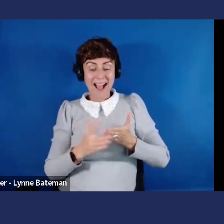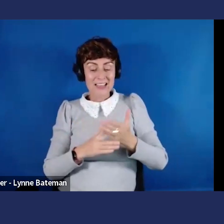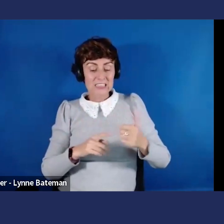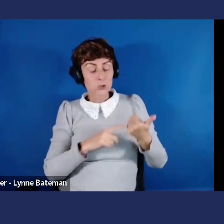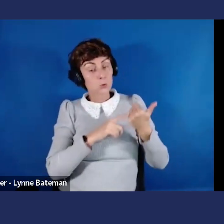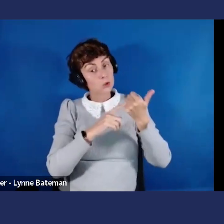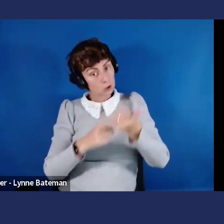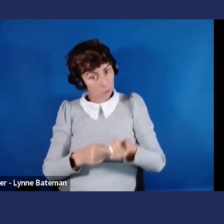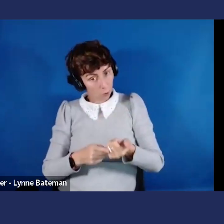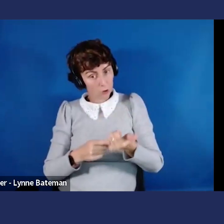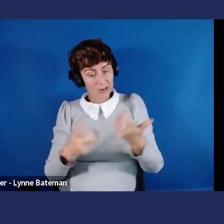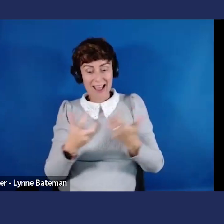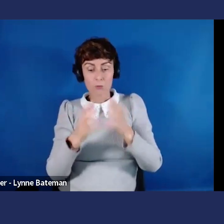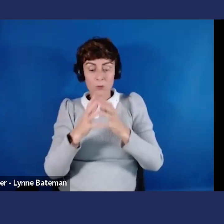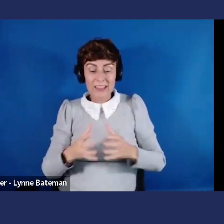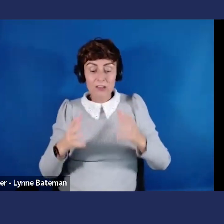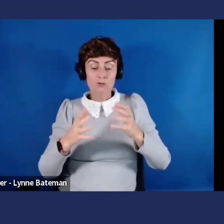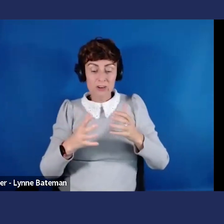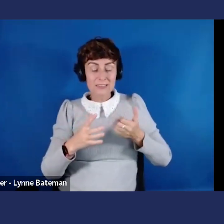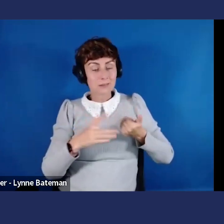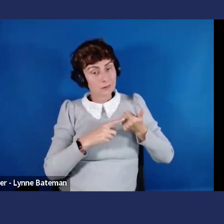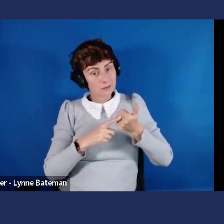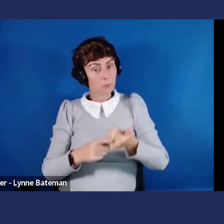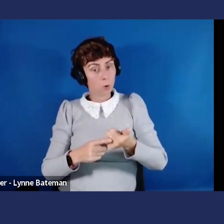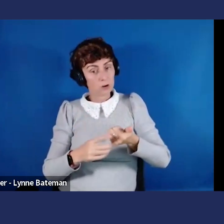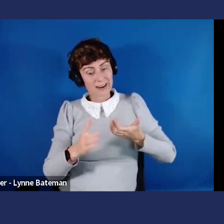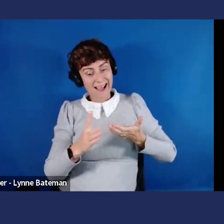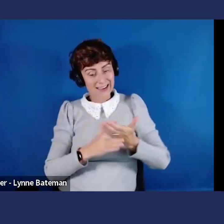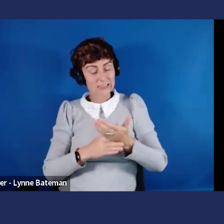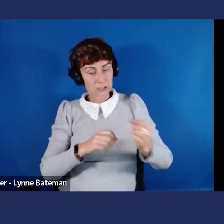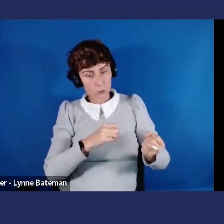and increasing access to perinatal mental health services.